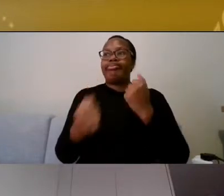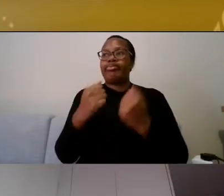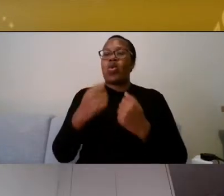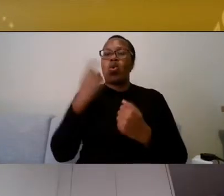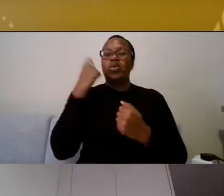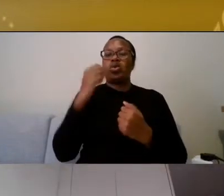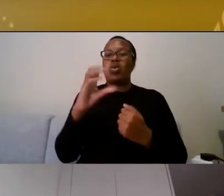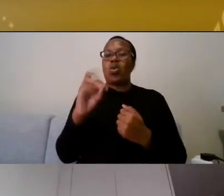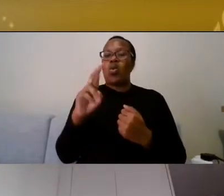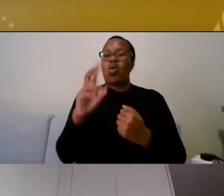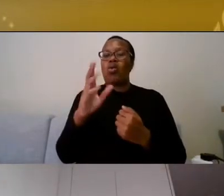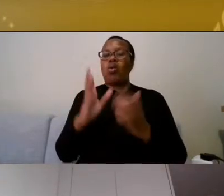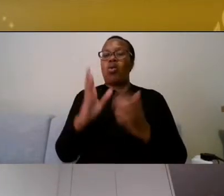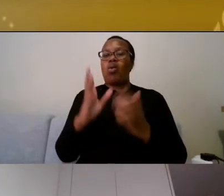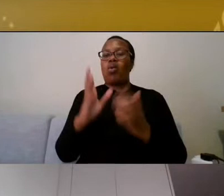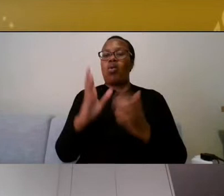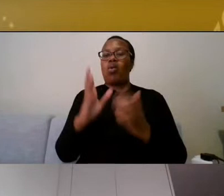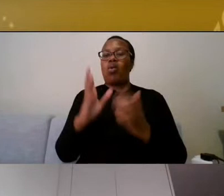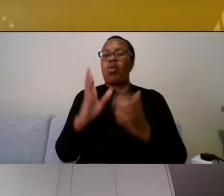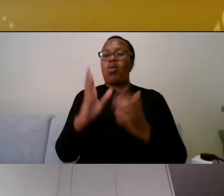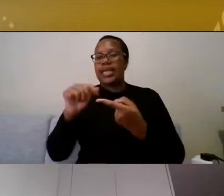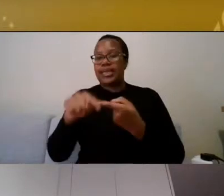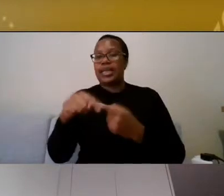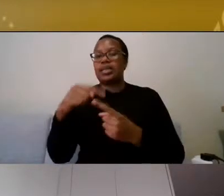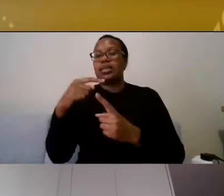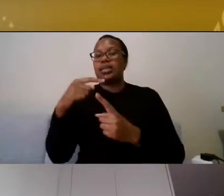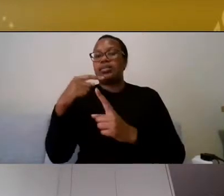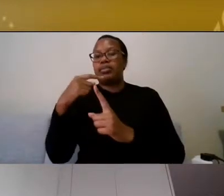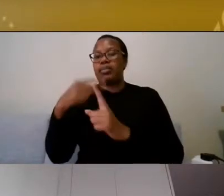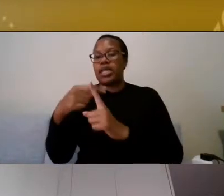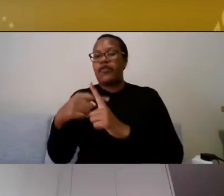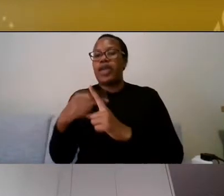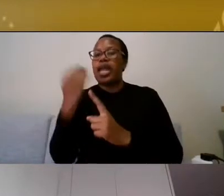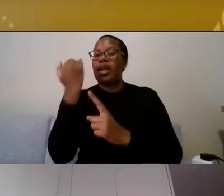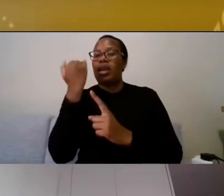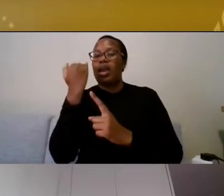the municipal court. That's apparently separate from the main